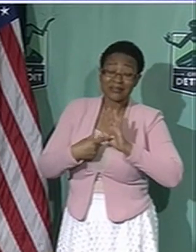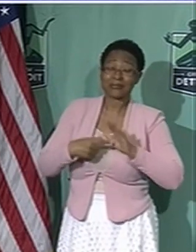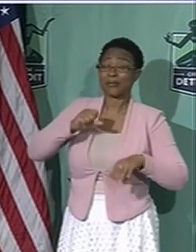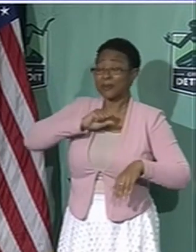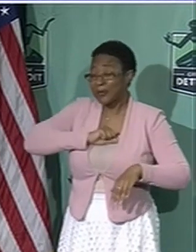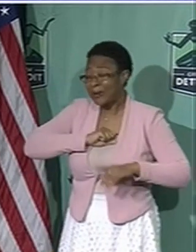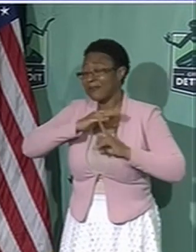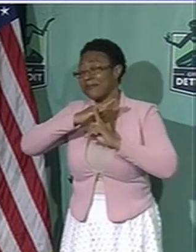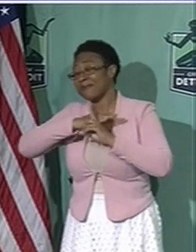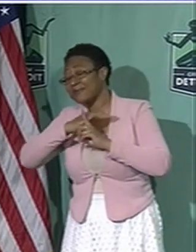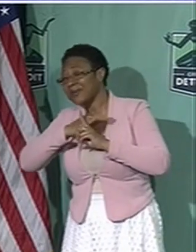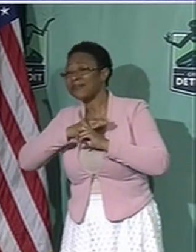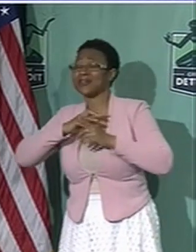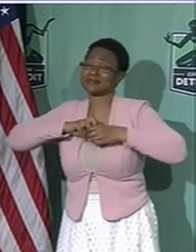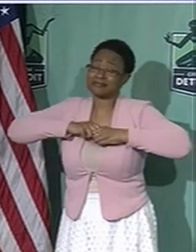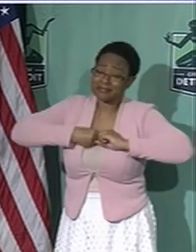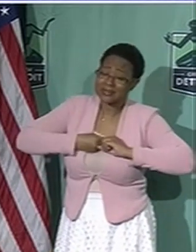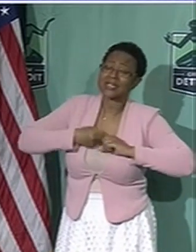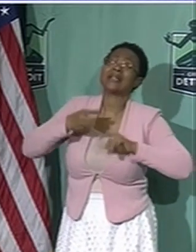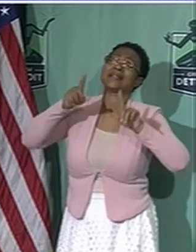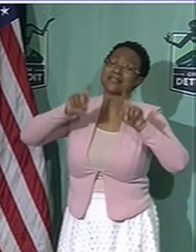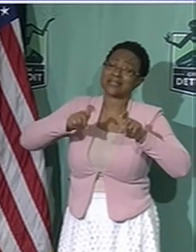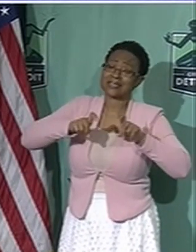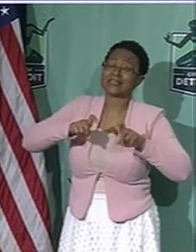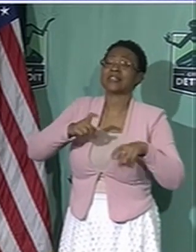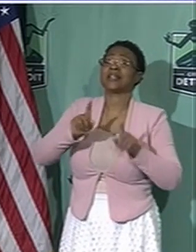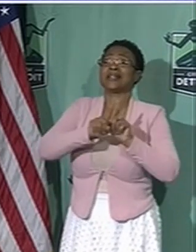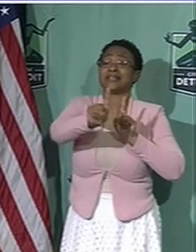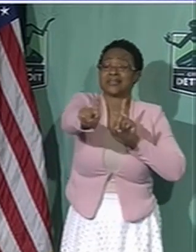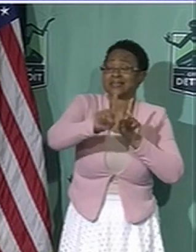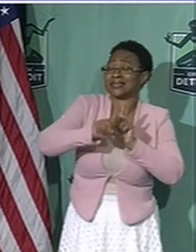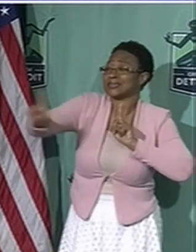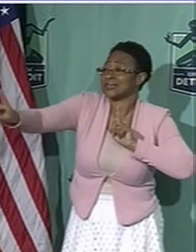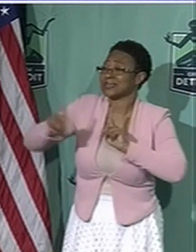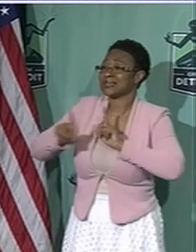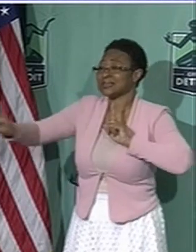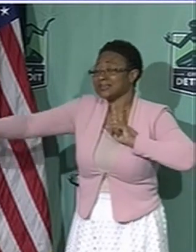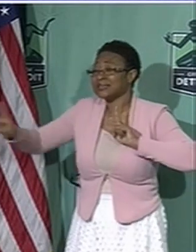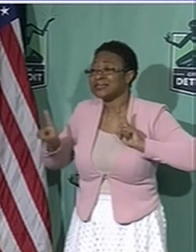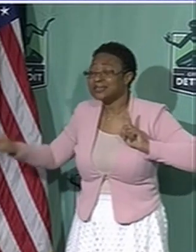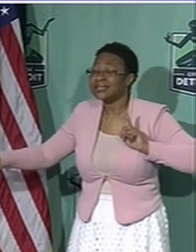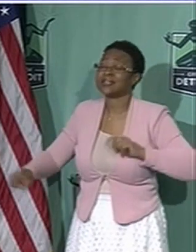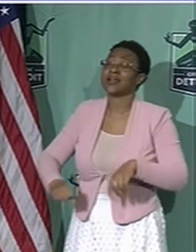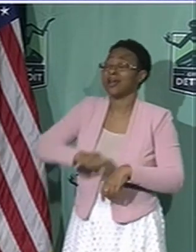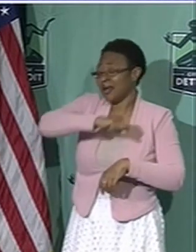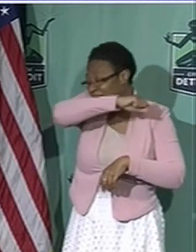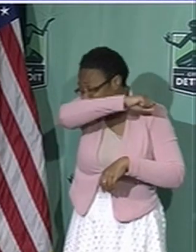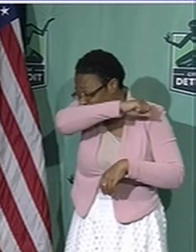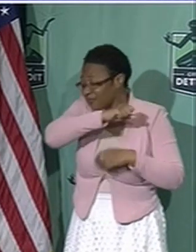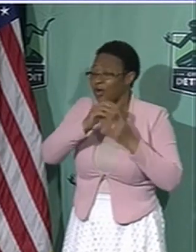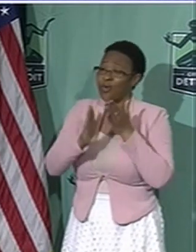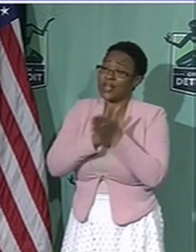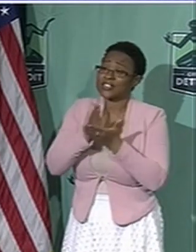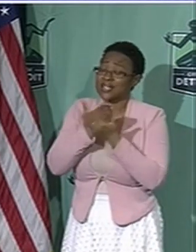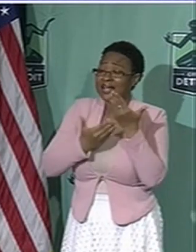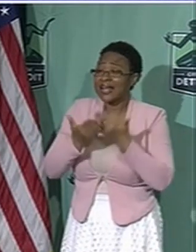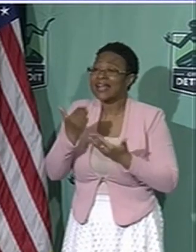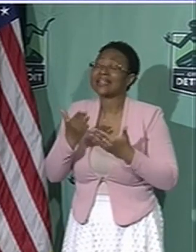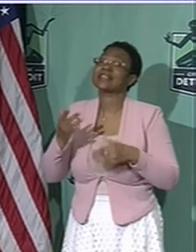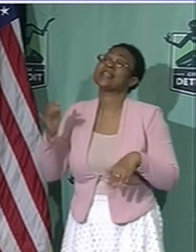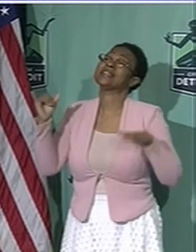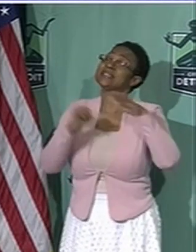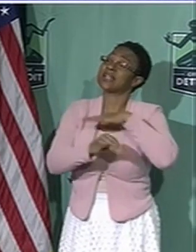keep social distancing, cover your nose and mouth, and please stay home. Together we can beat COVID-19. So